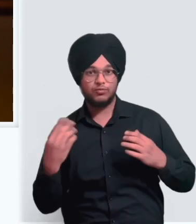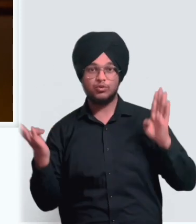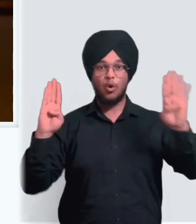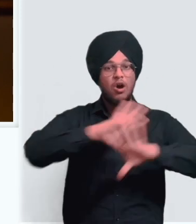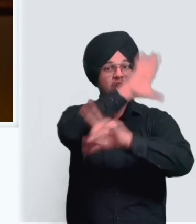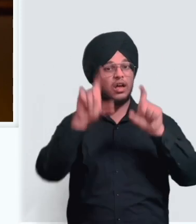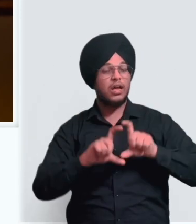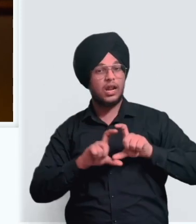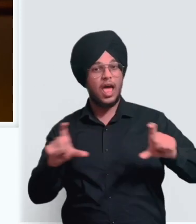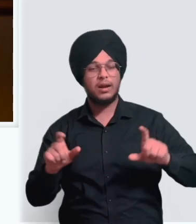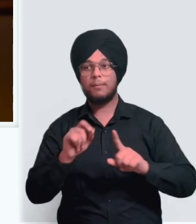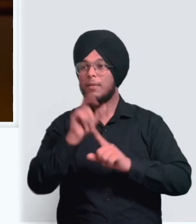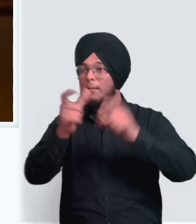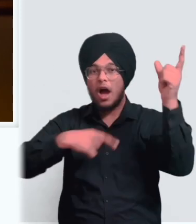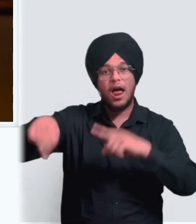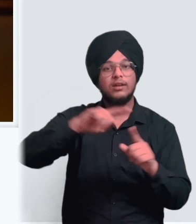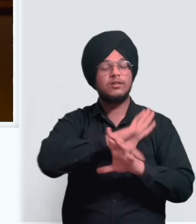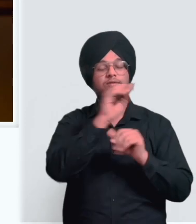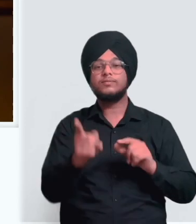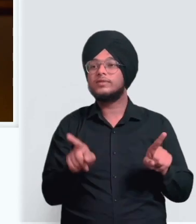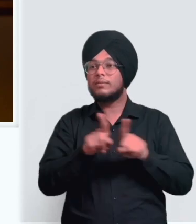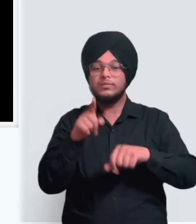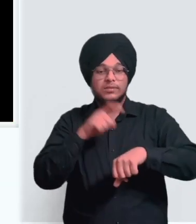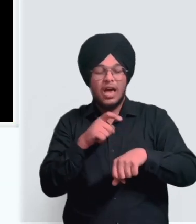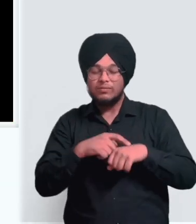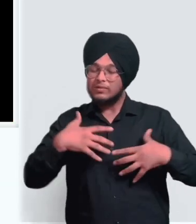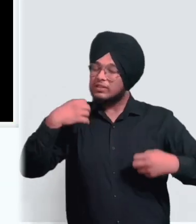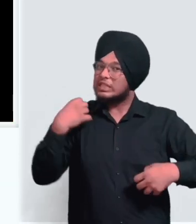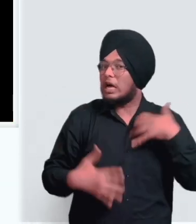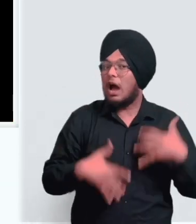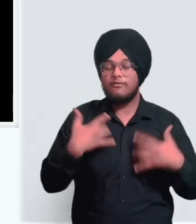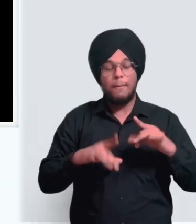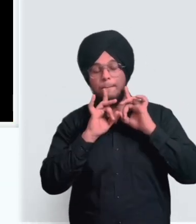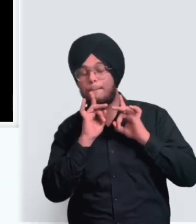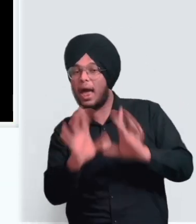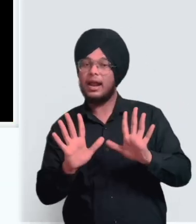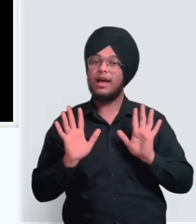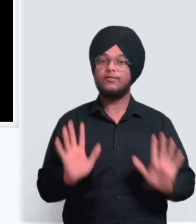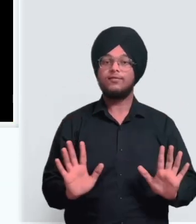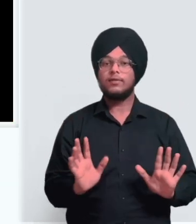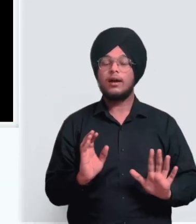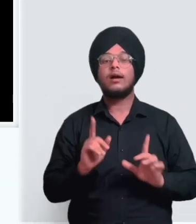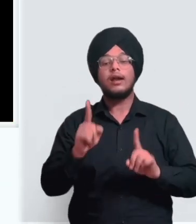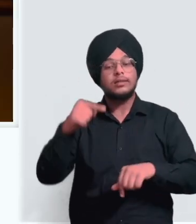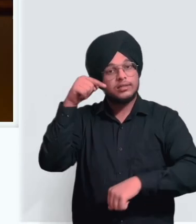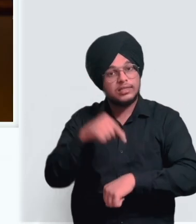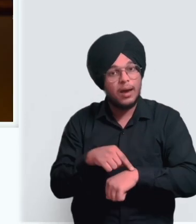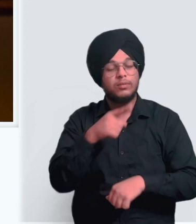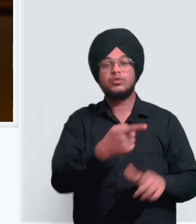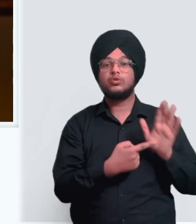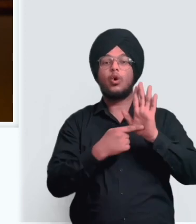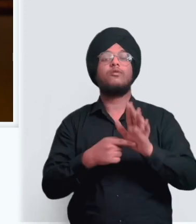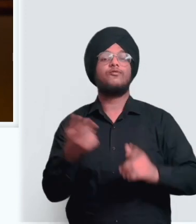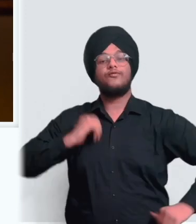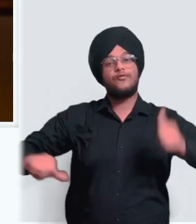and the interactions between the dancers and the public with backstage access, the quiet moments of exhaustion and sometimes pain. This